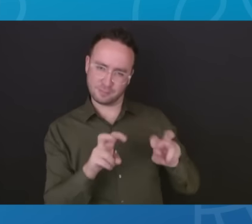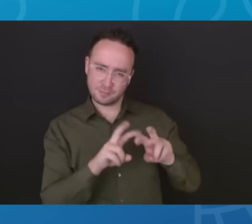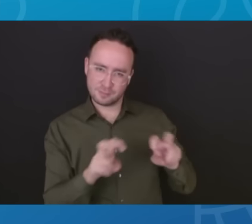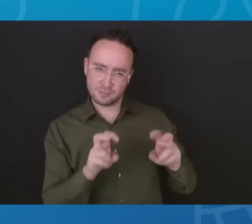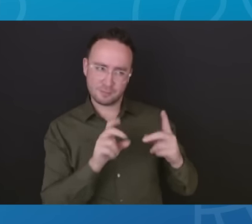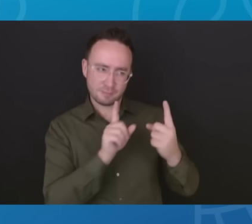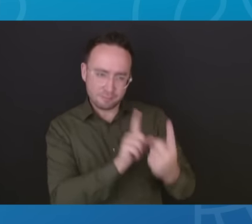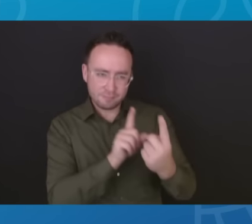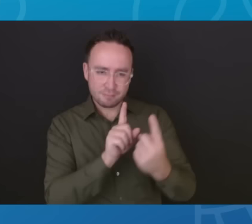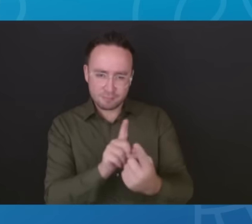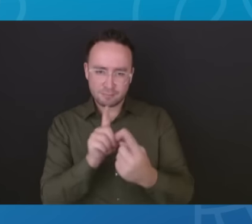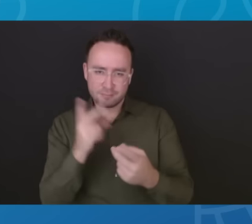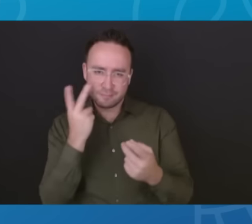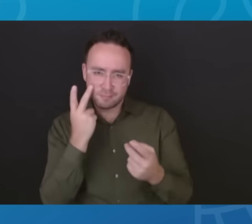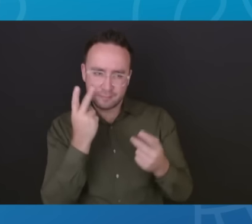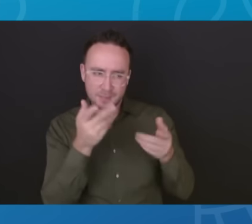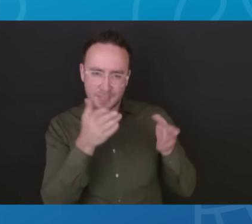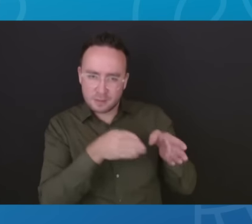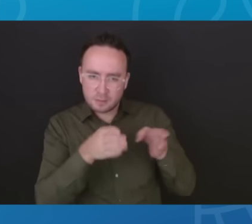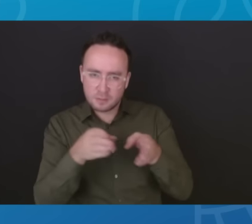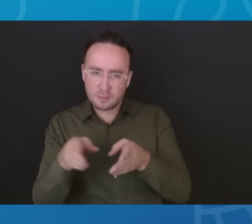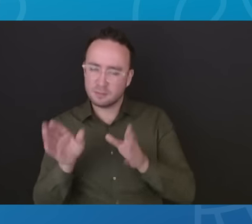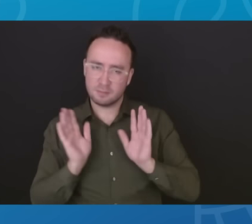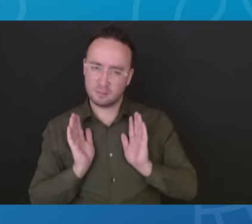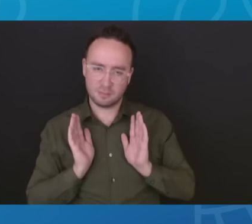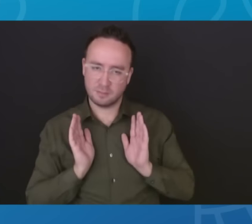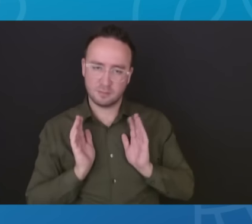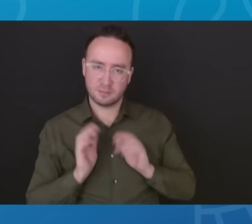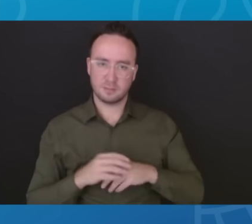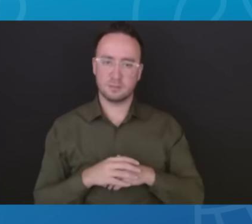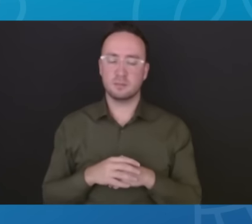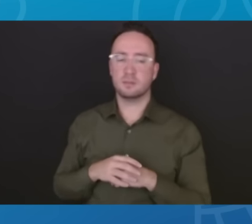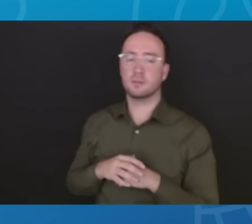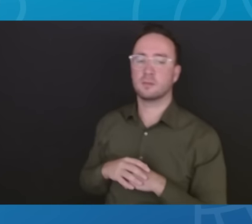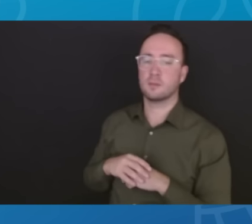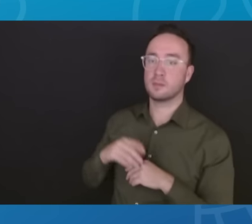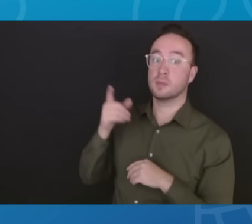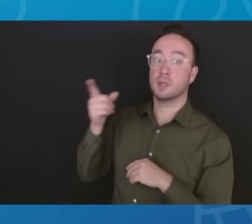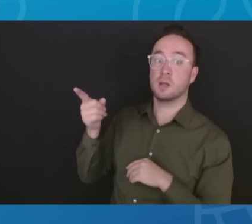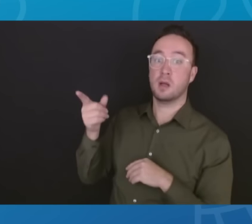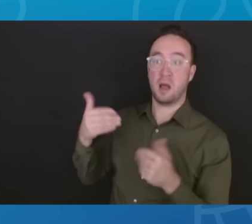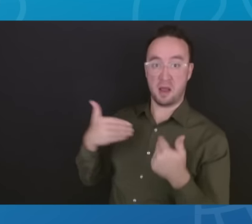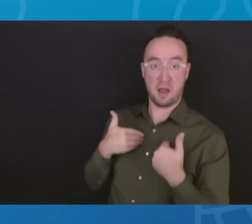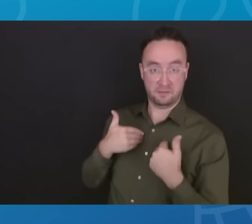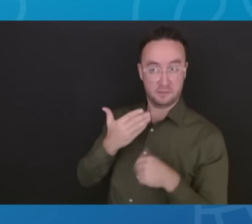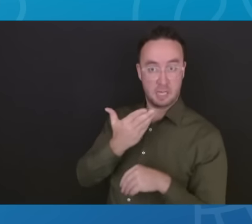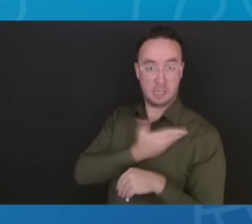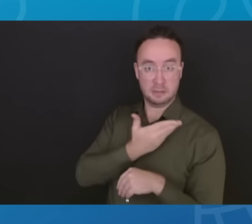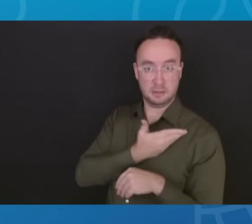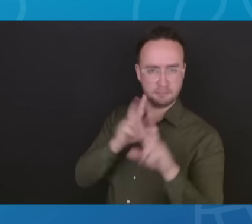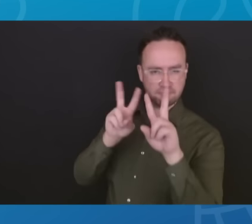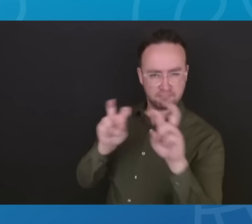to Israeli operations in Gaza. Are you also carrying out that assessment when it comes to Israeli operations in Lebanon targeting